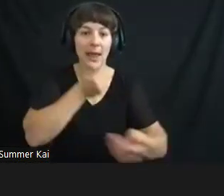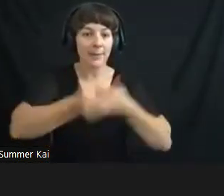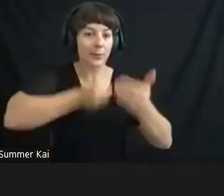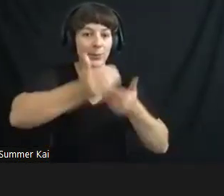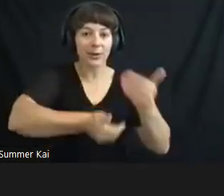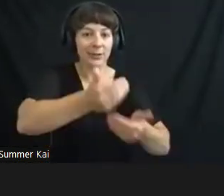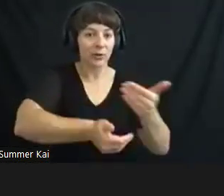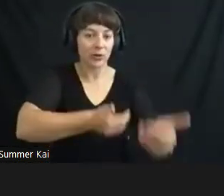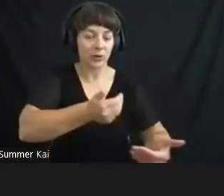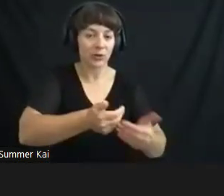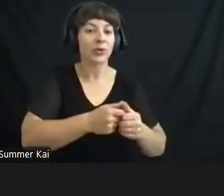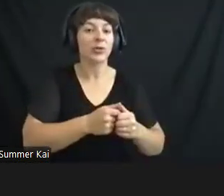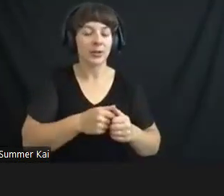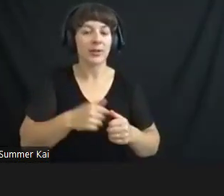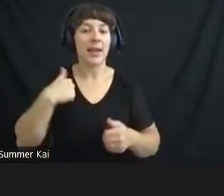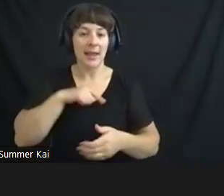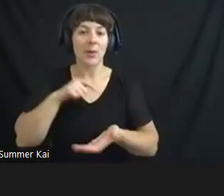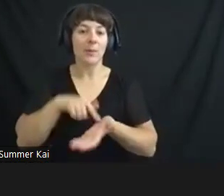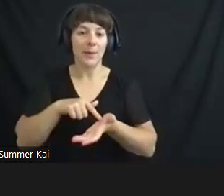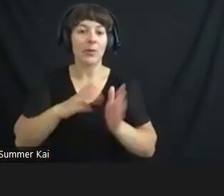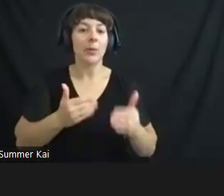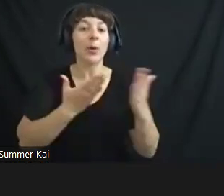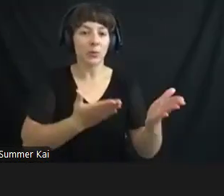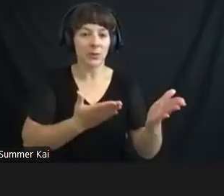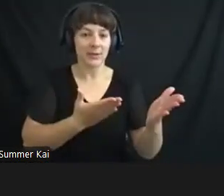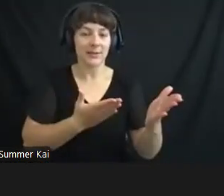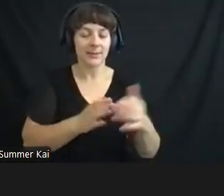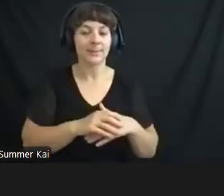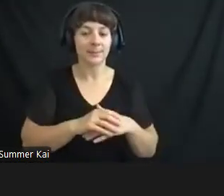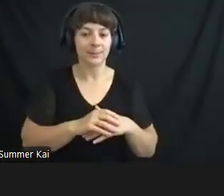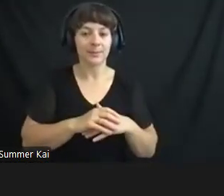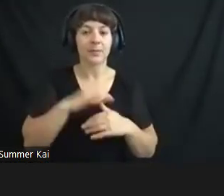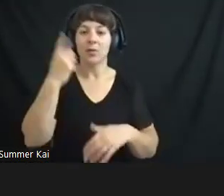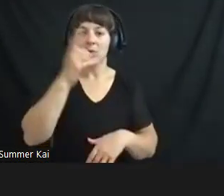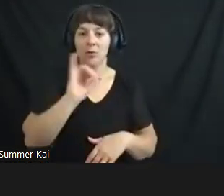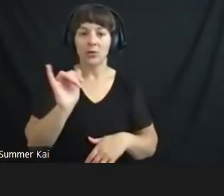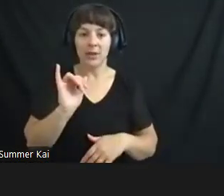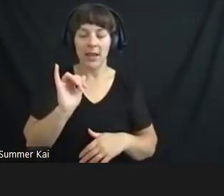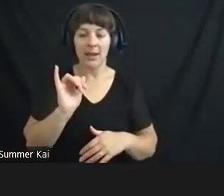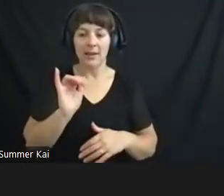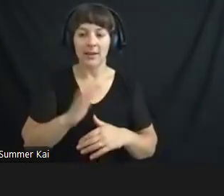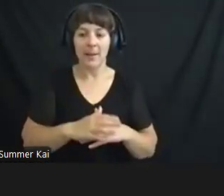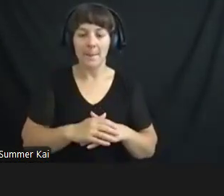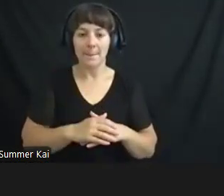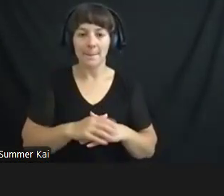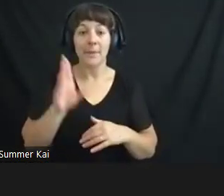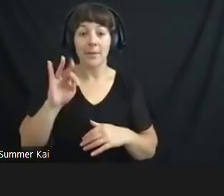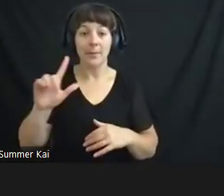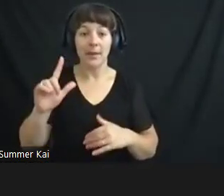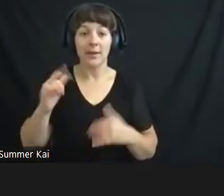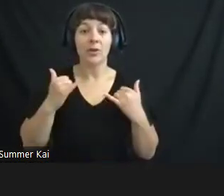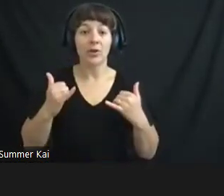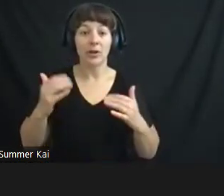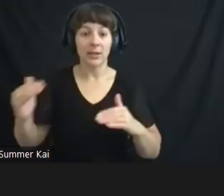our bill had proposed. And so it looks as if the bill is currently already in the